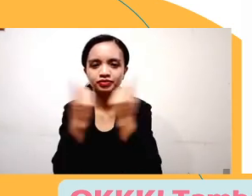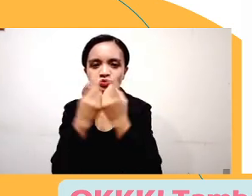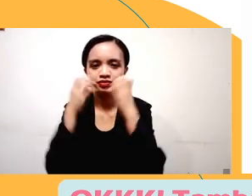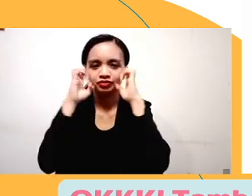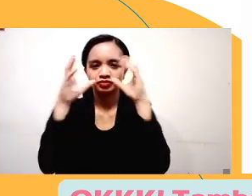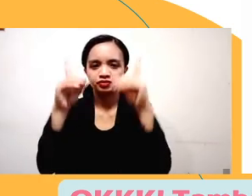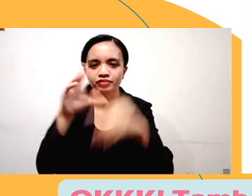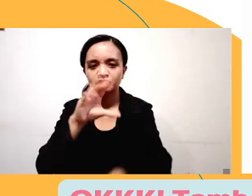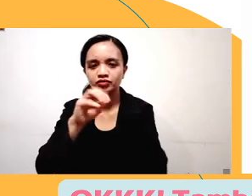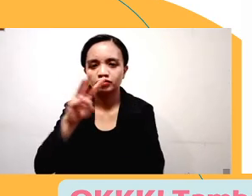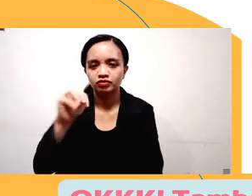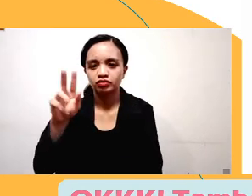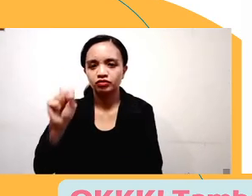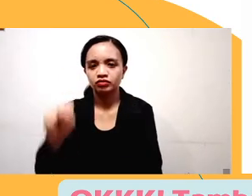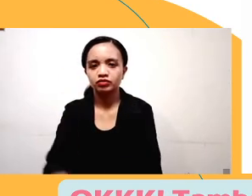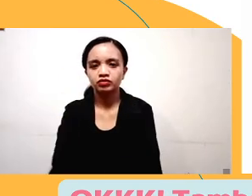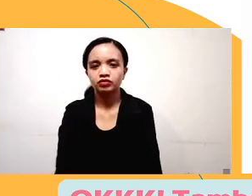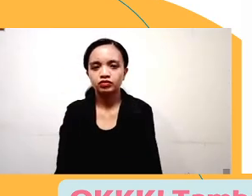Commons.